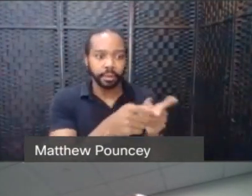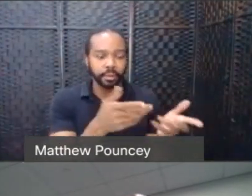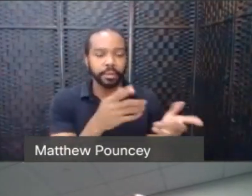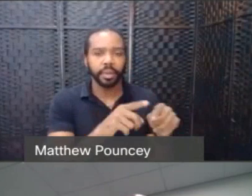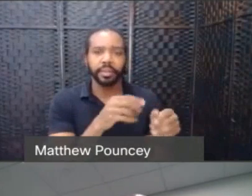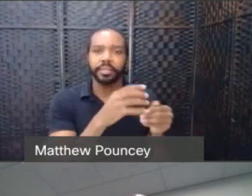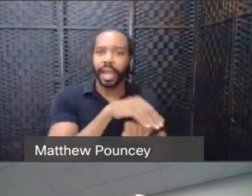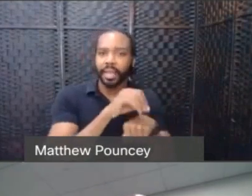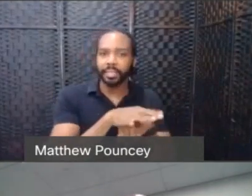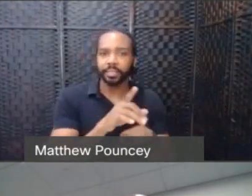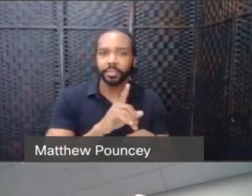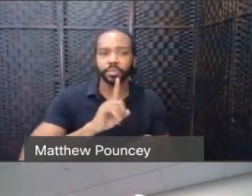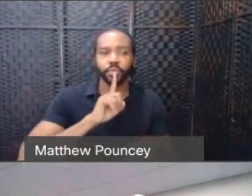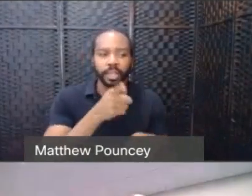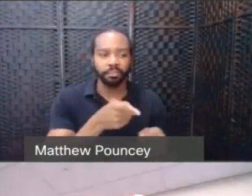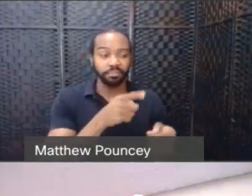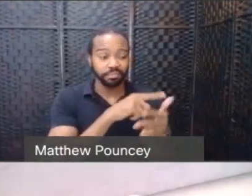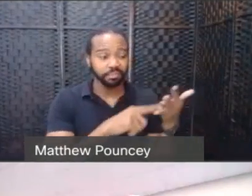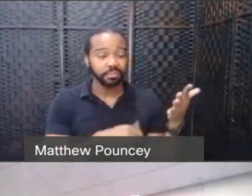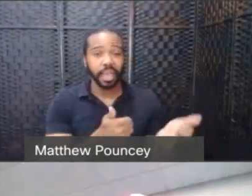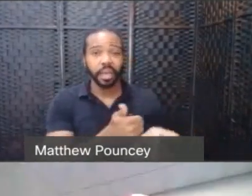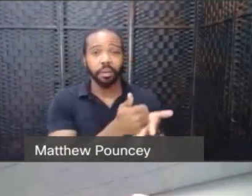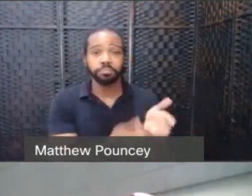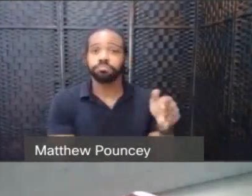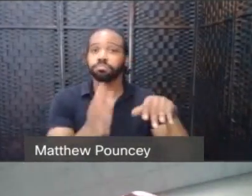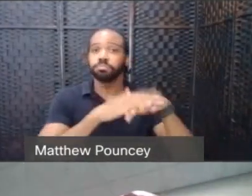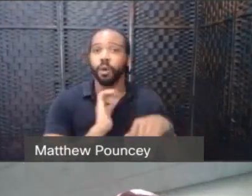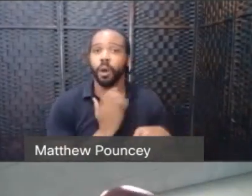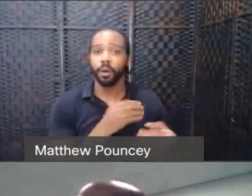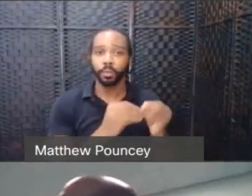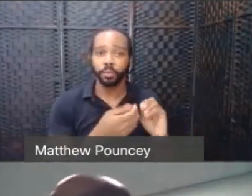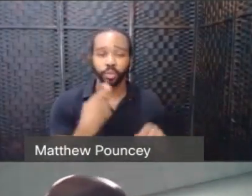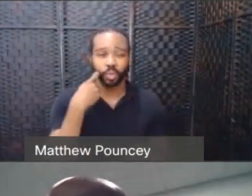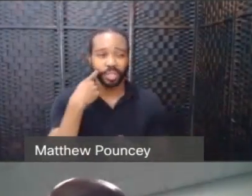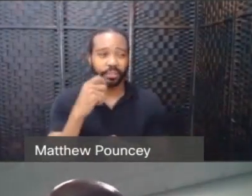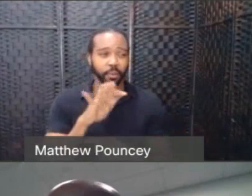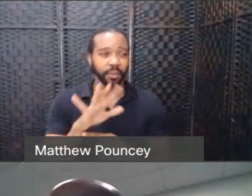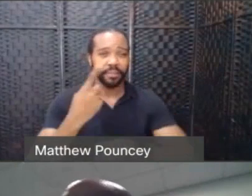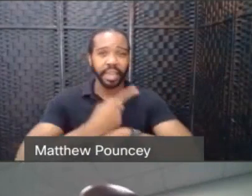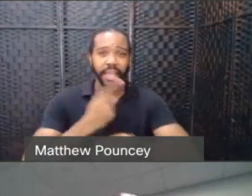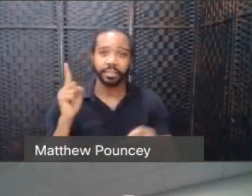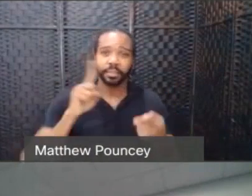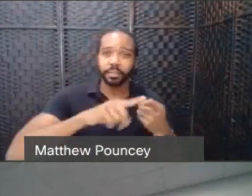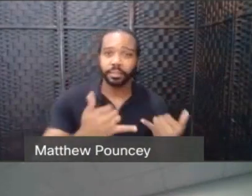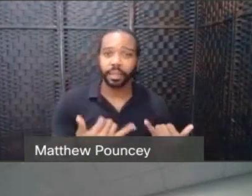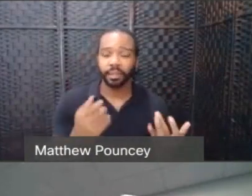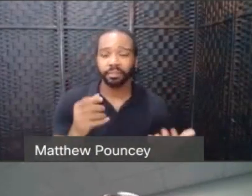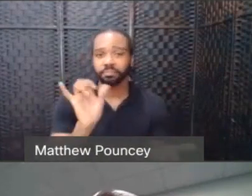to really boost our numbers over the last, I don't know, 45 days or so.